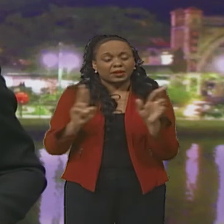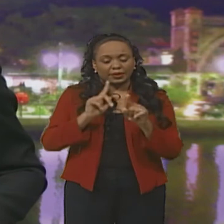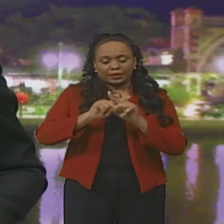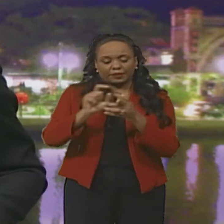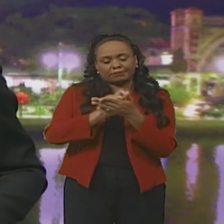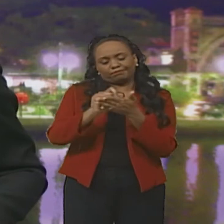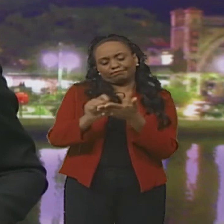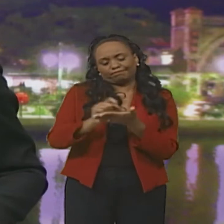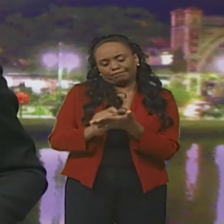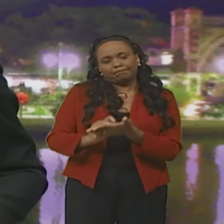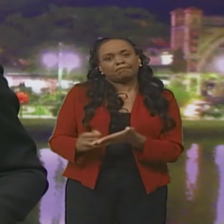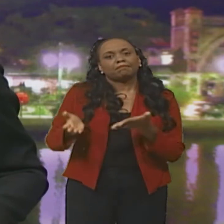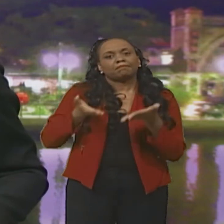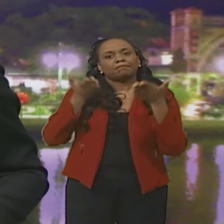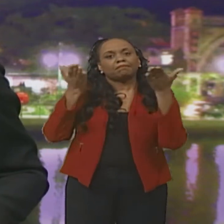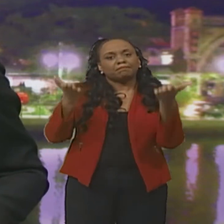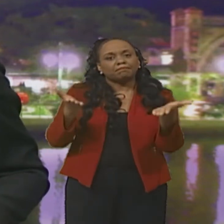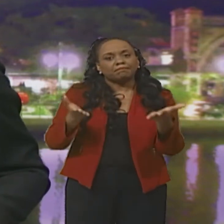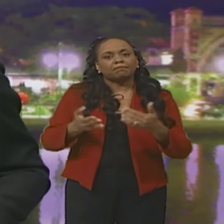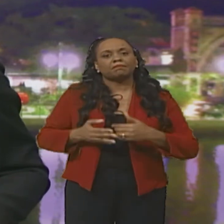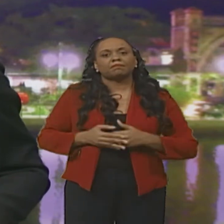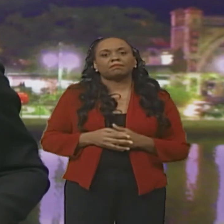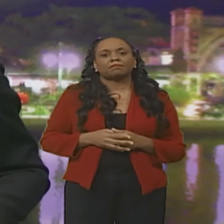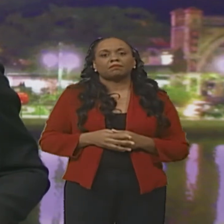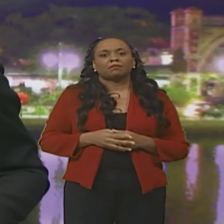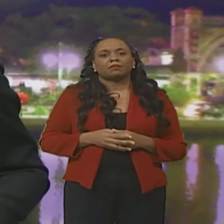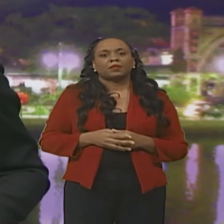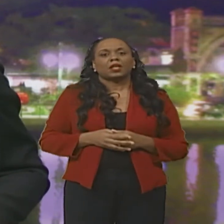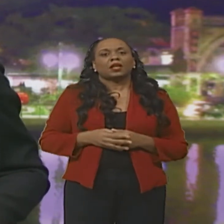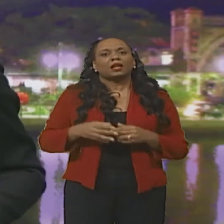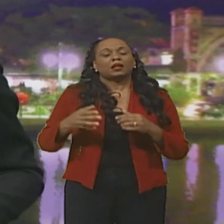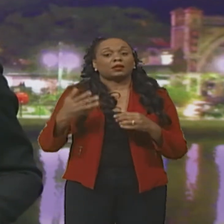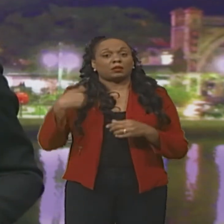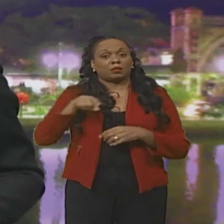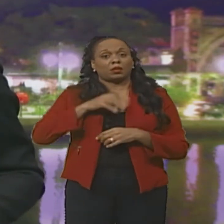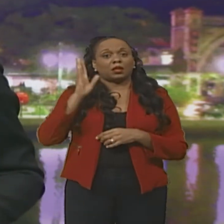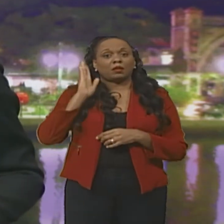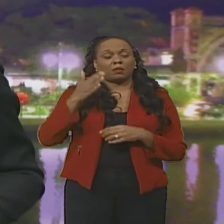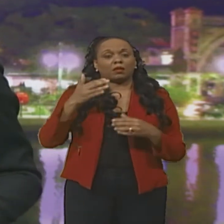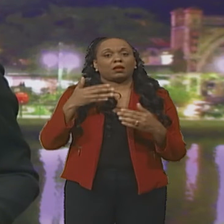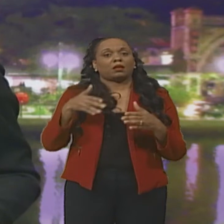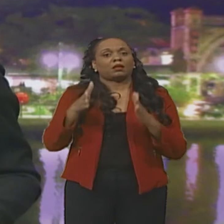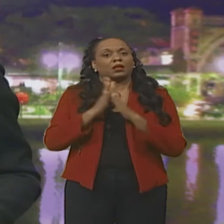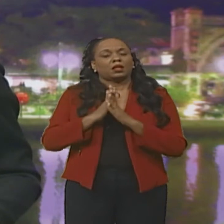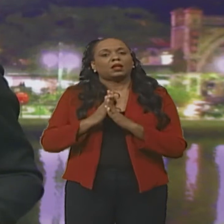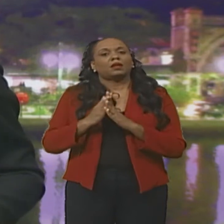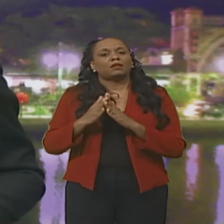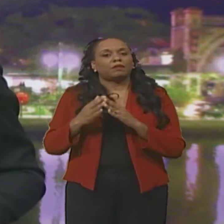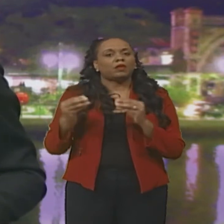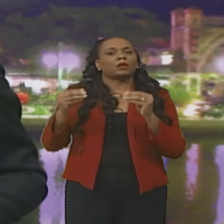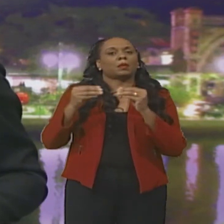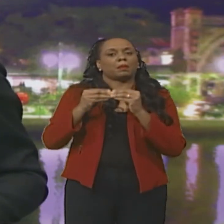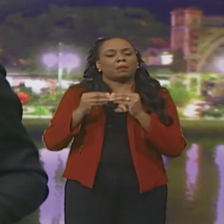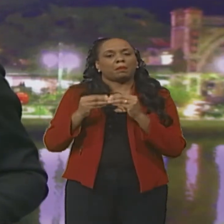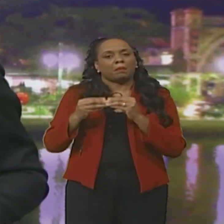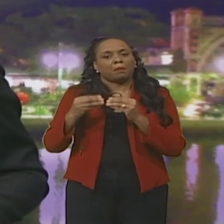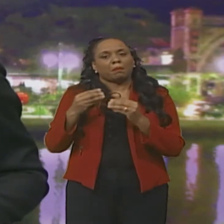of further readiness proposals in that regard, and the country will be drawing down additional resources in